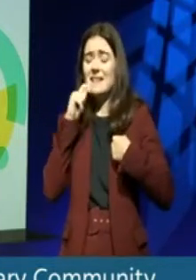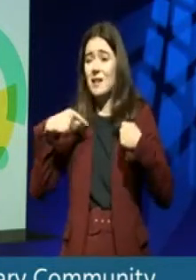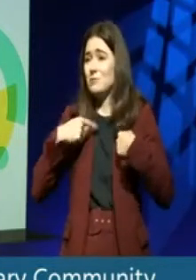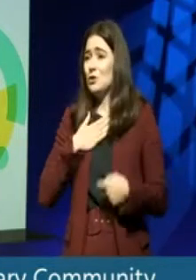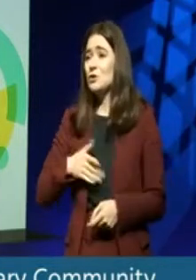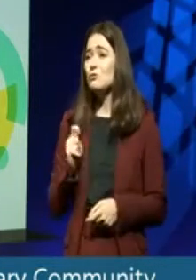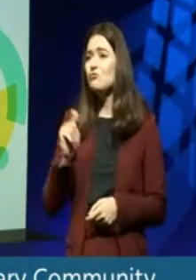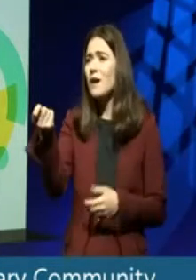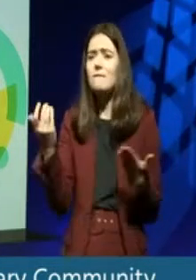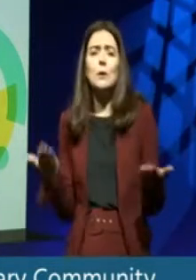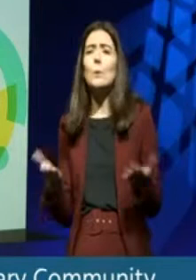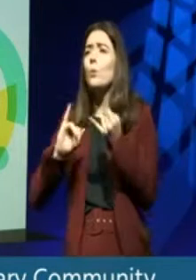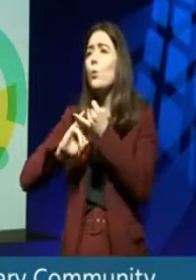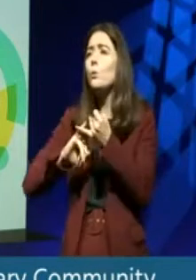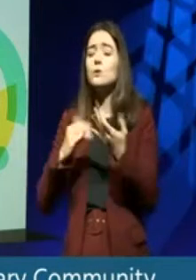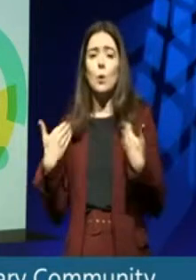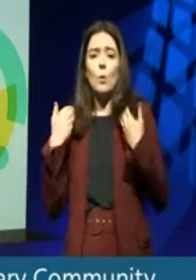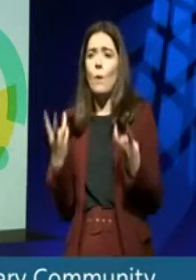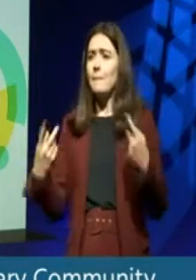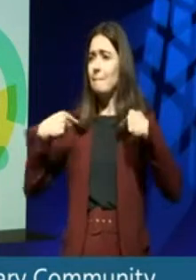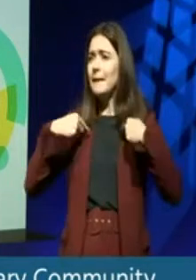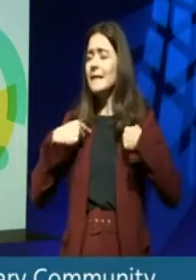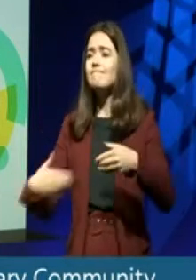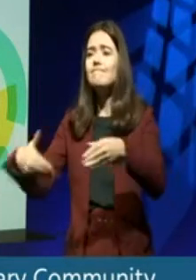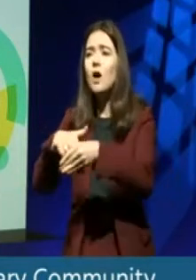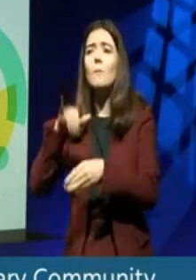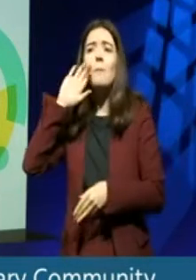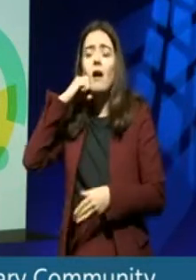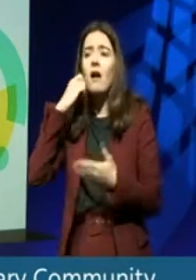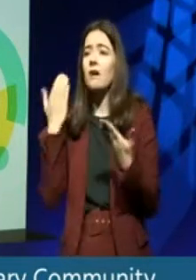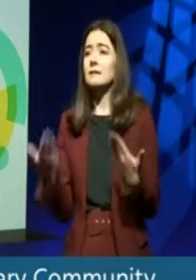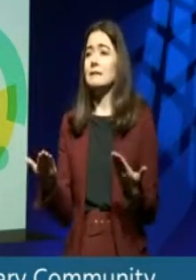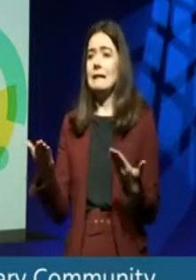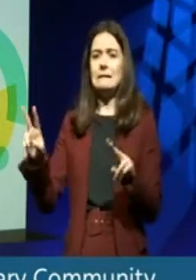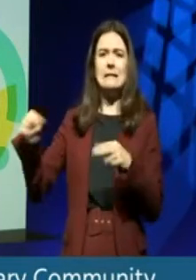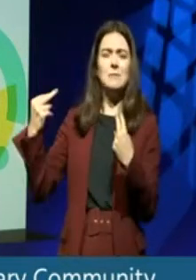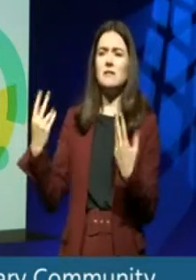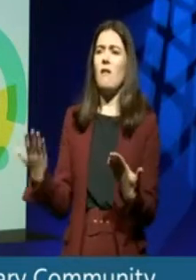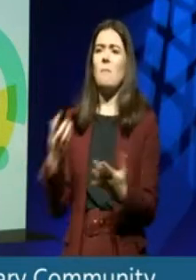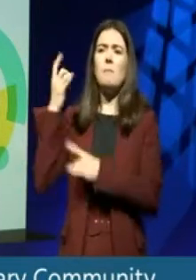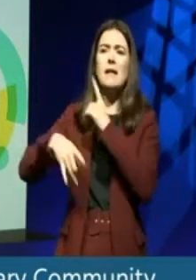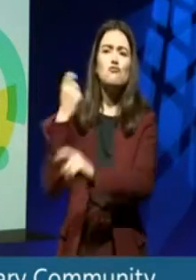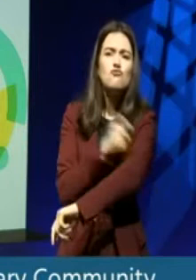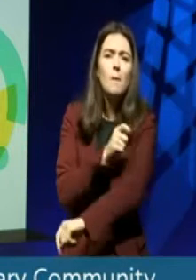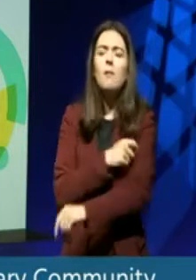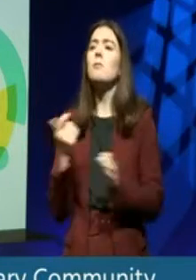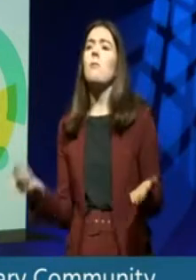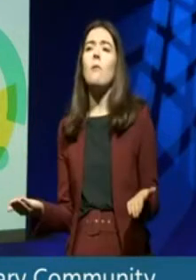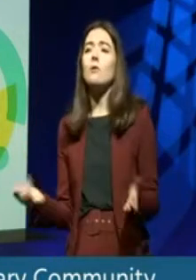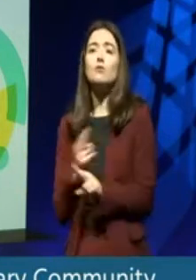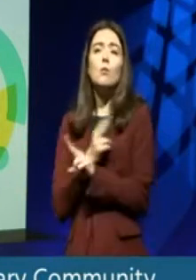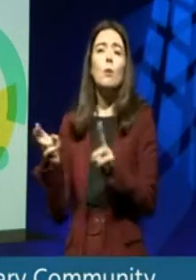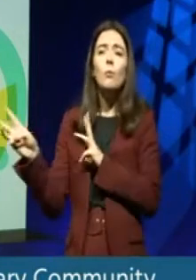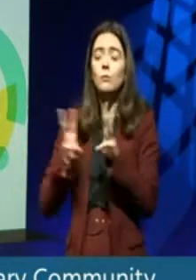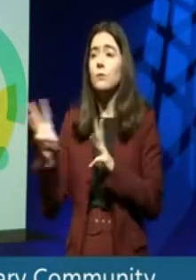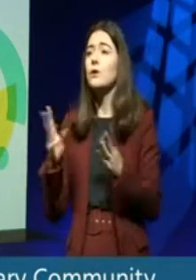like, who's going to want me in there, because they see me as a troublemaker, as somebody who won't work